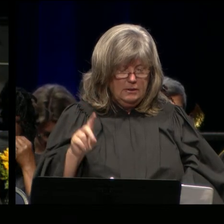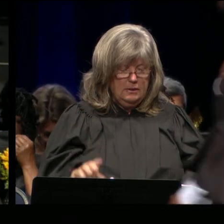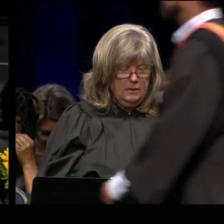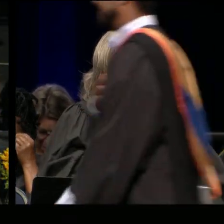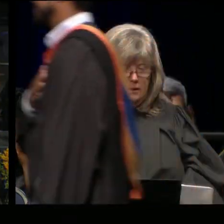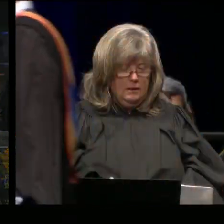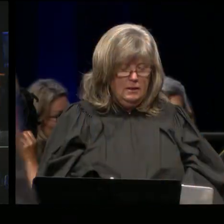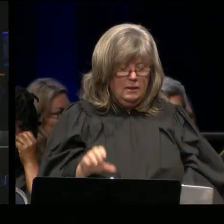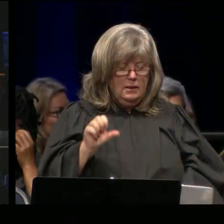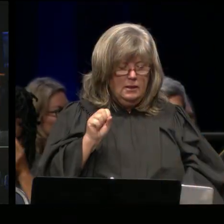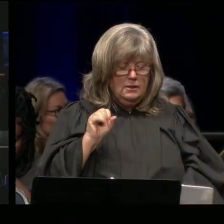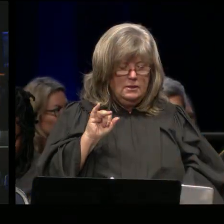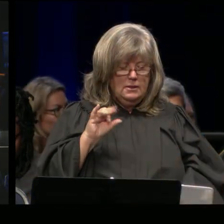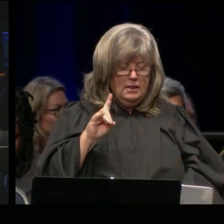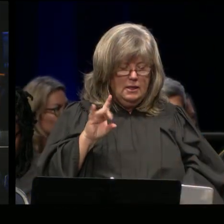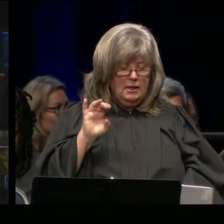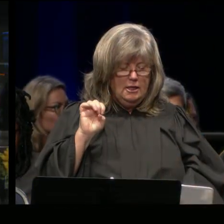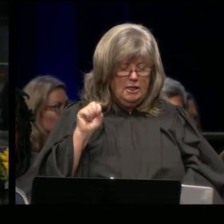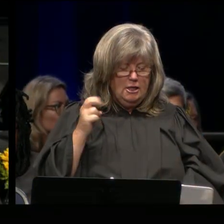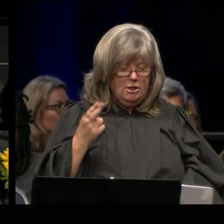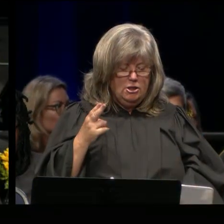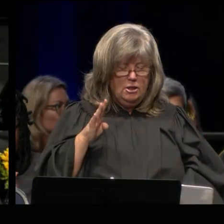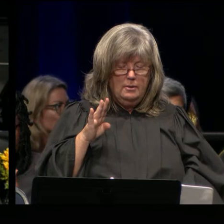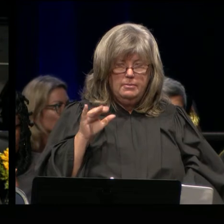Sadesh Bist.